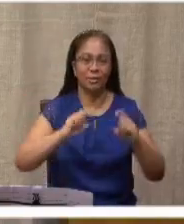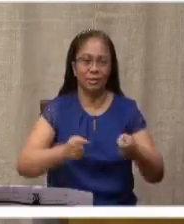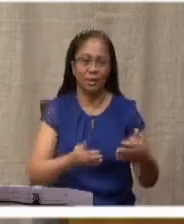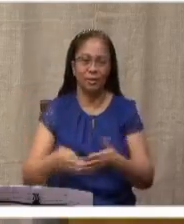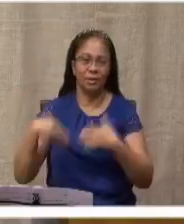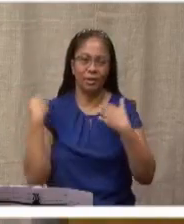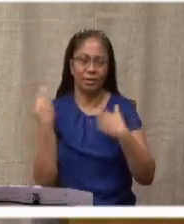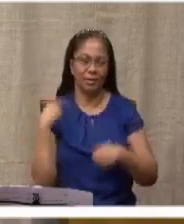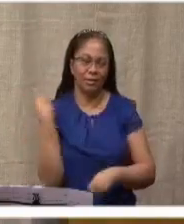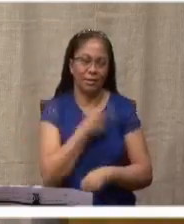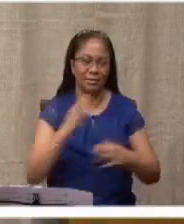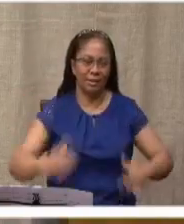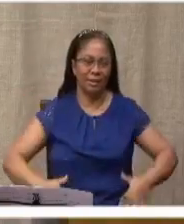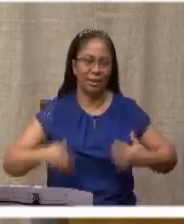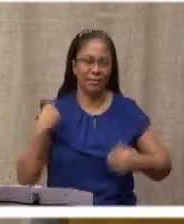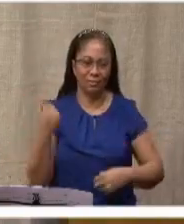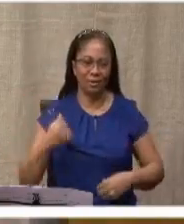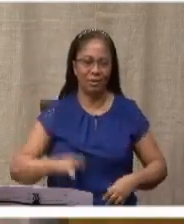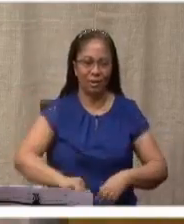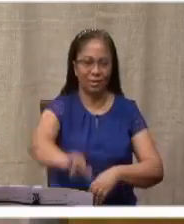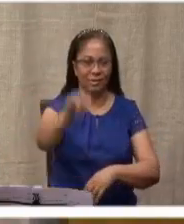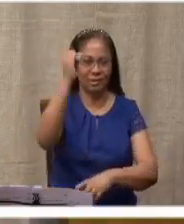sins and bring us to everlasting